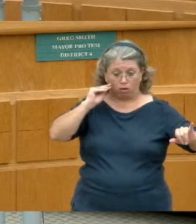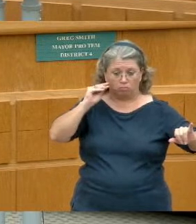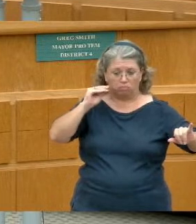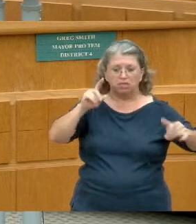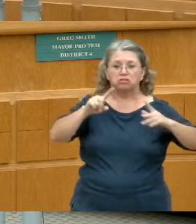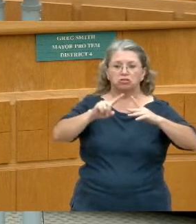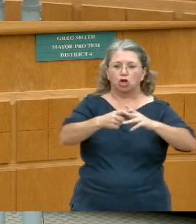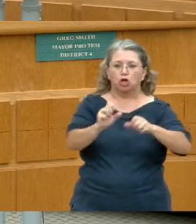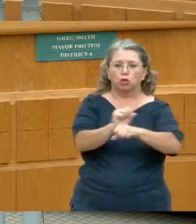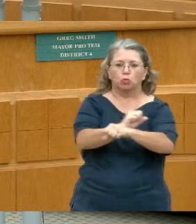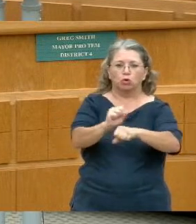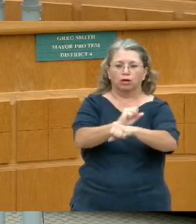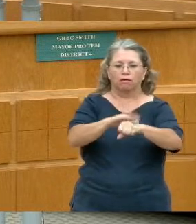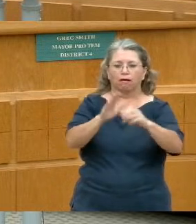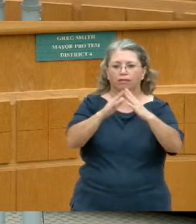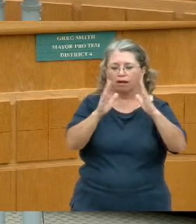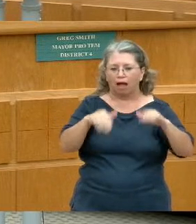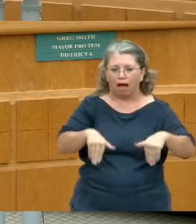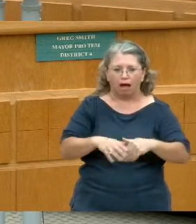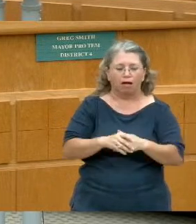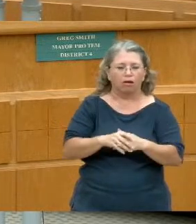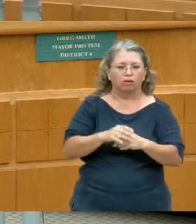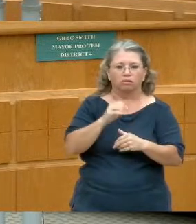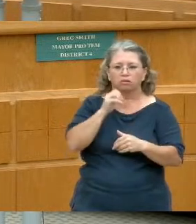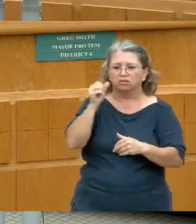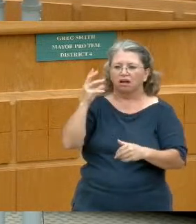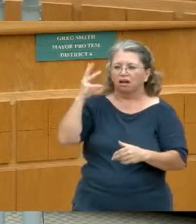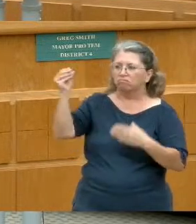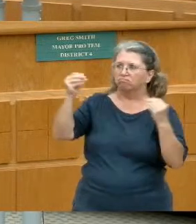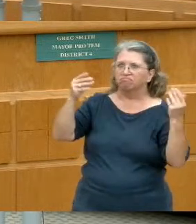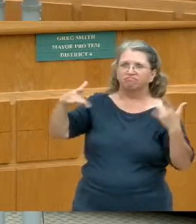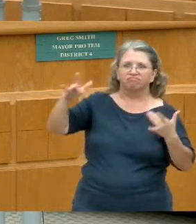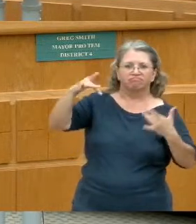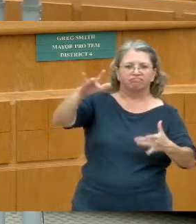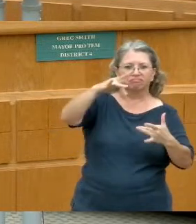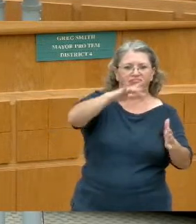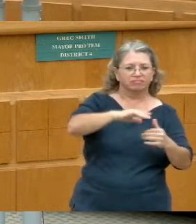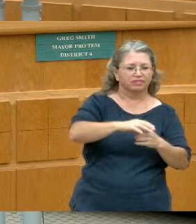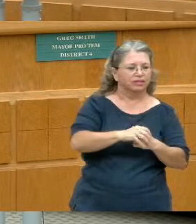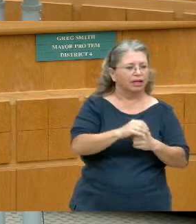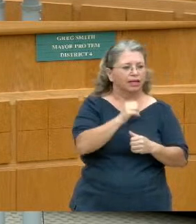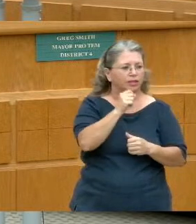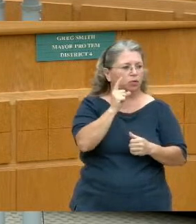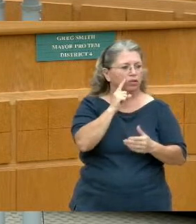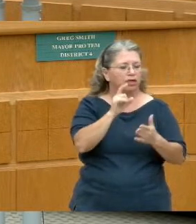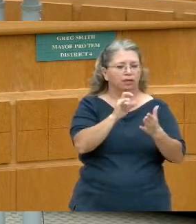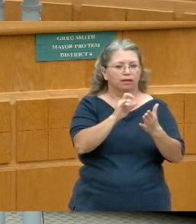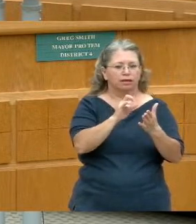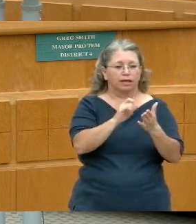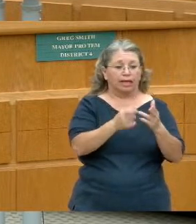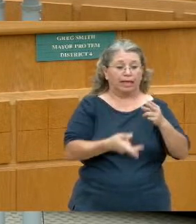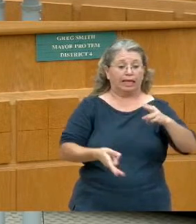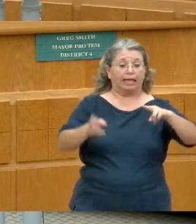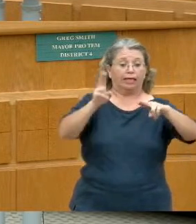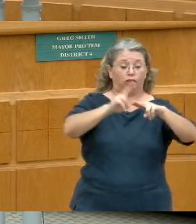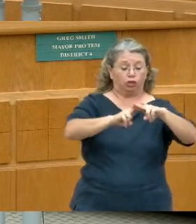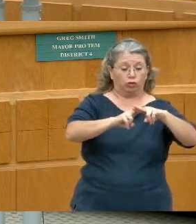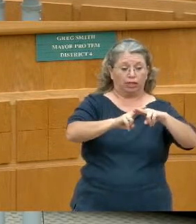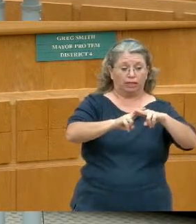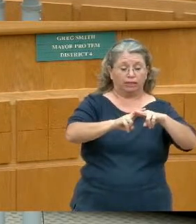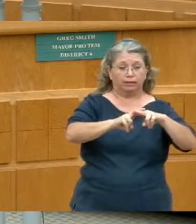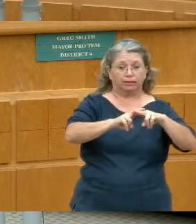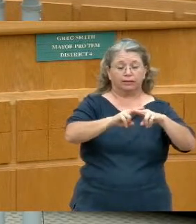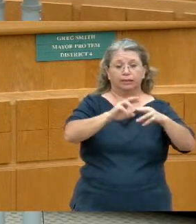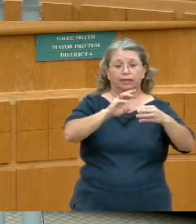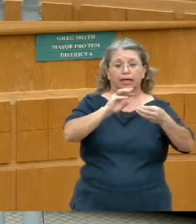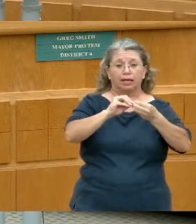going out and going to the beach or doing other things. I don't think that this increase in the foot traffic at the home improvement stores now is due